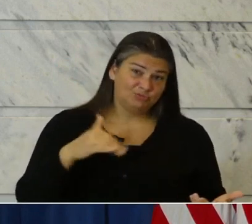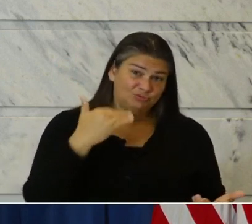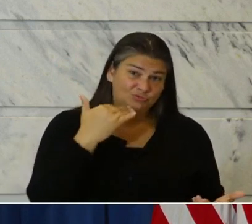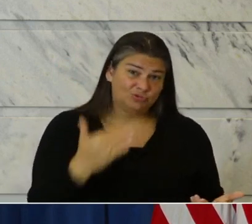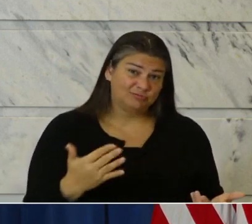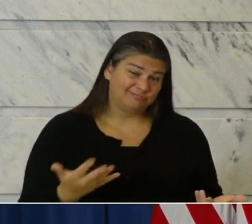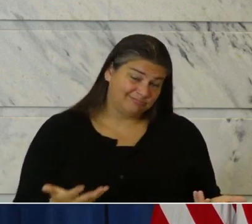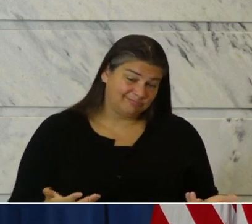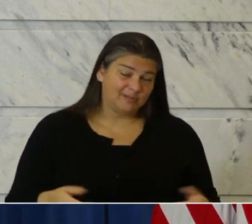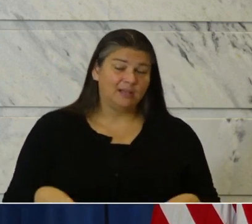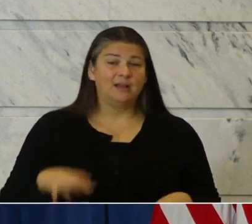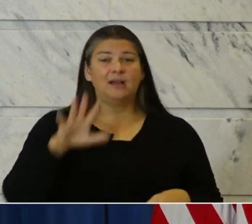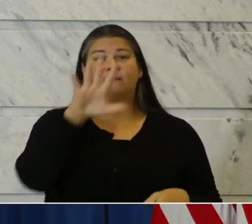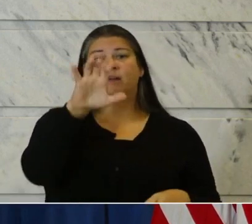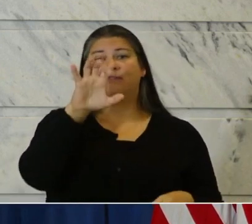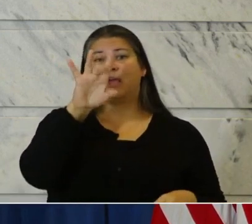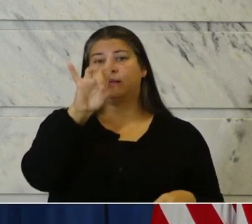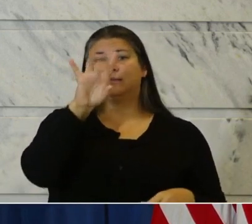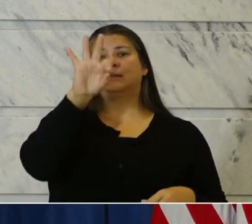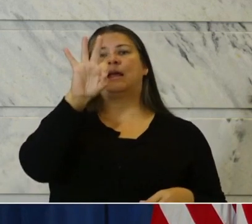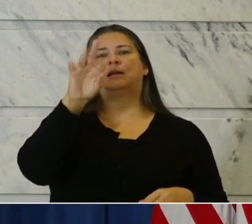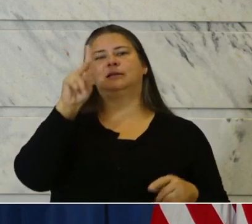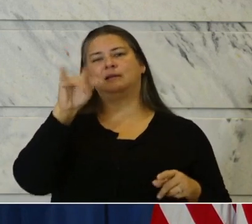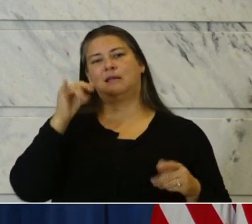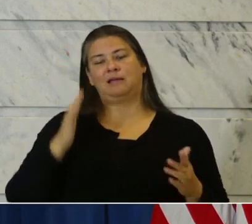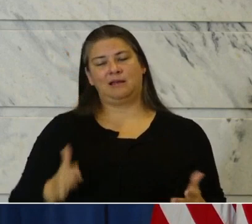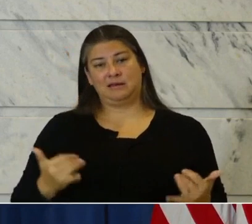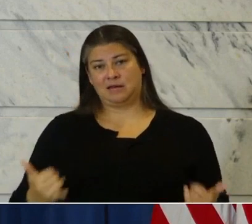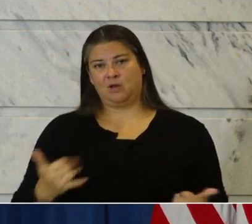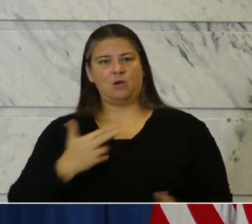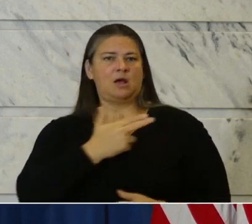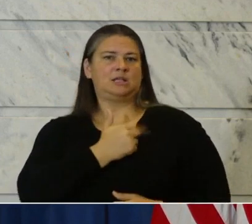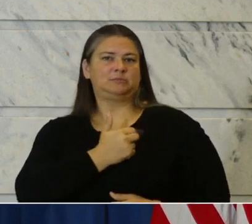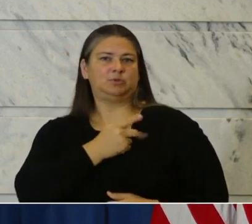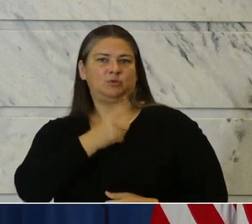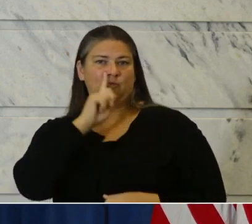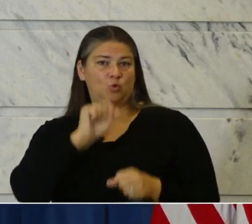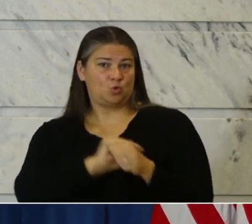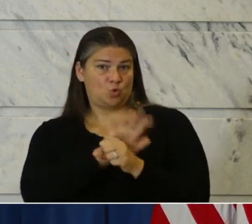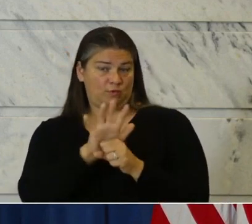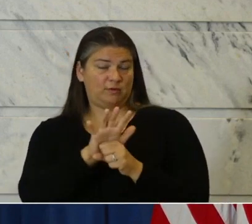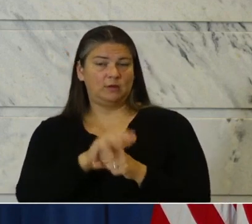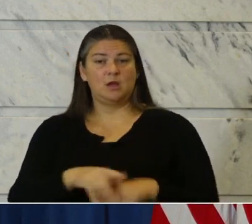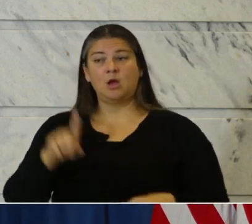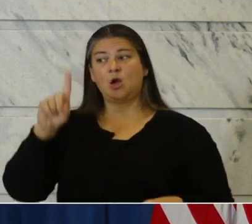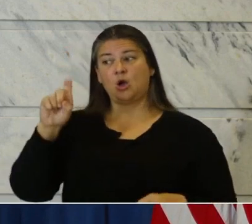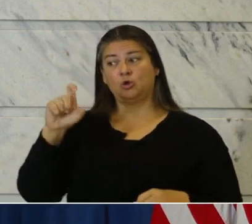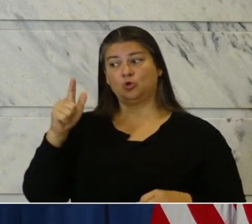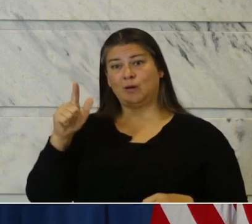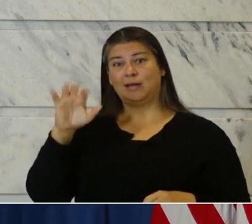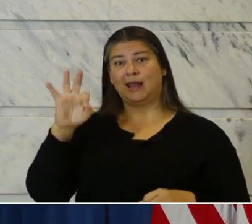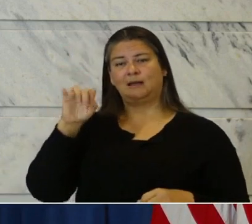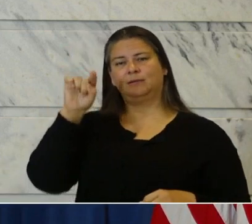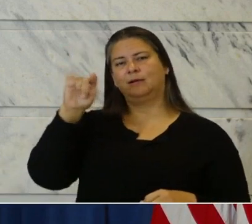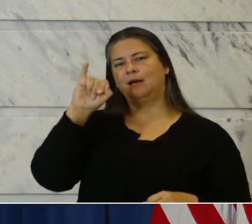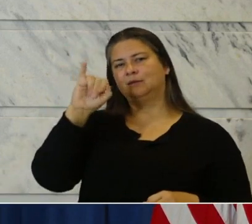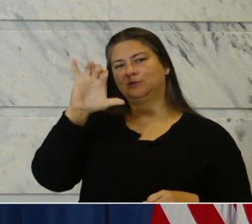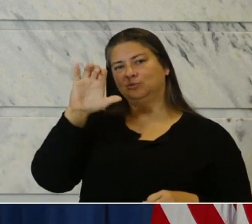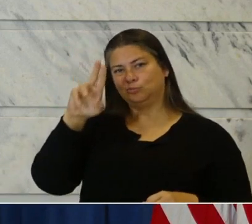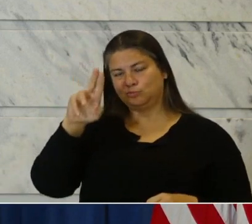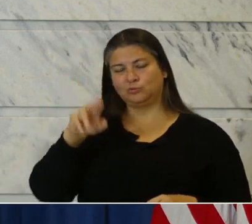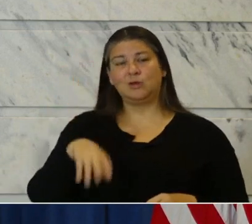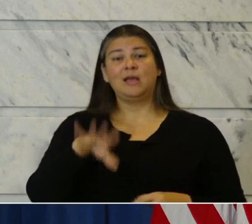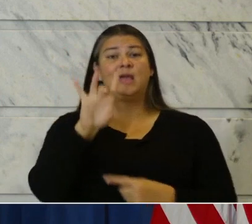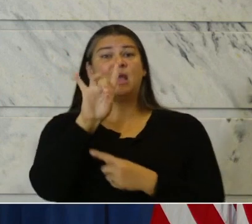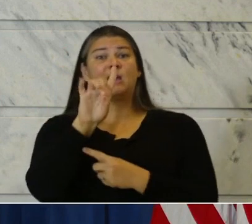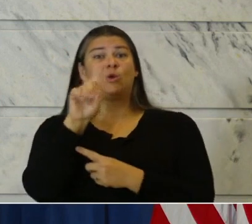We have 589 Kentuckians currently in the hospital due to COVID-19, 129 in the ICU,